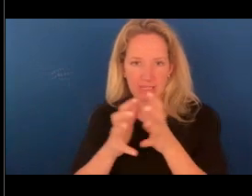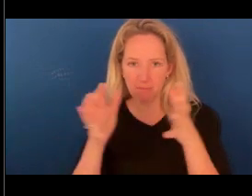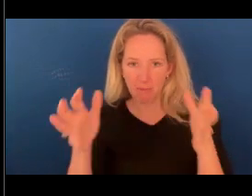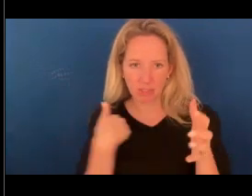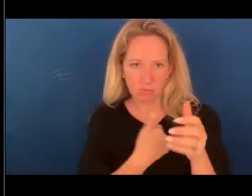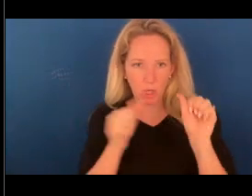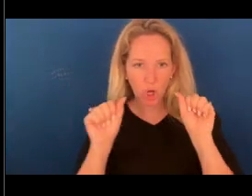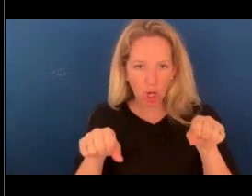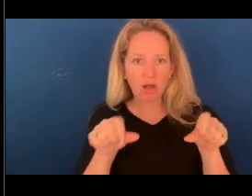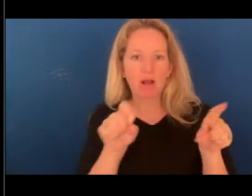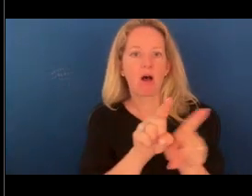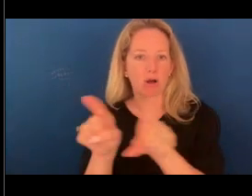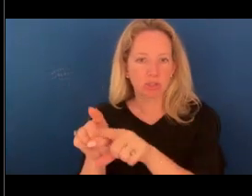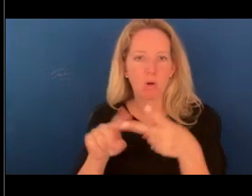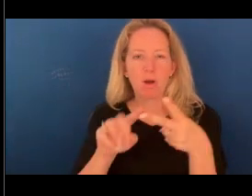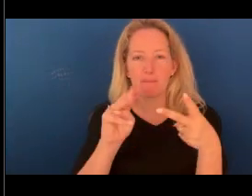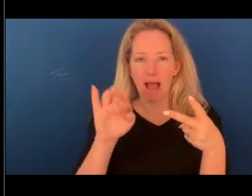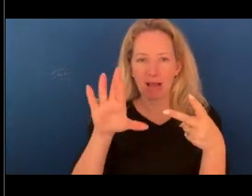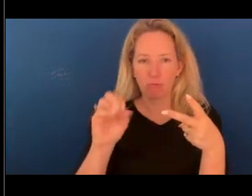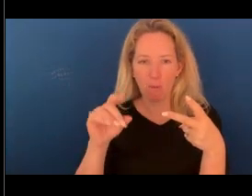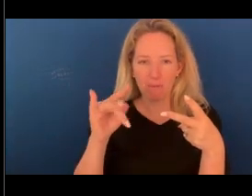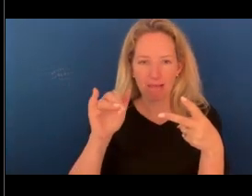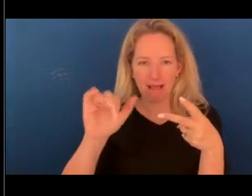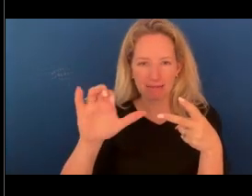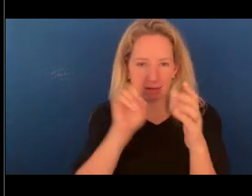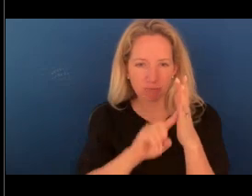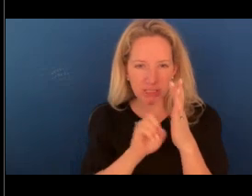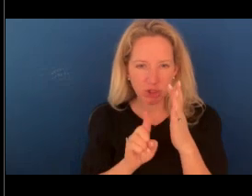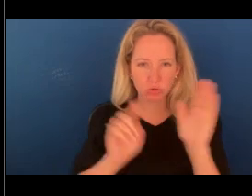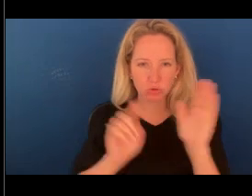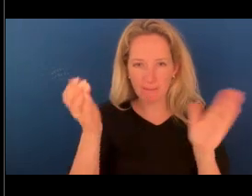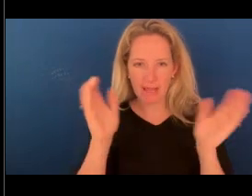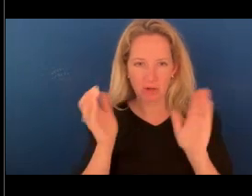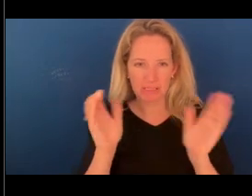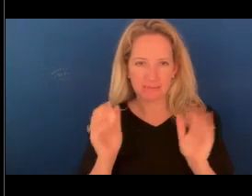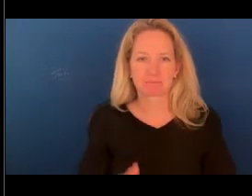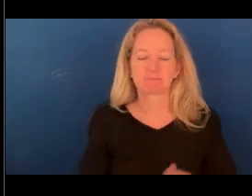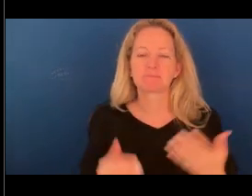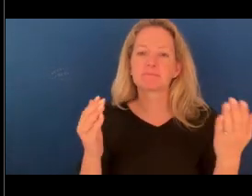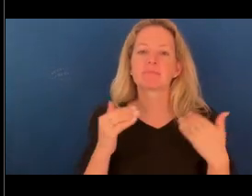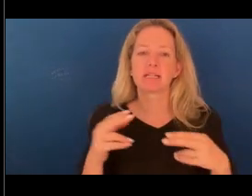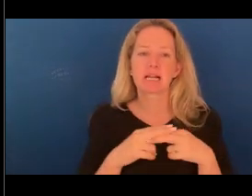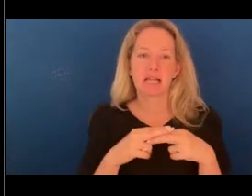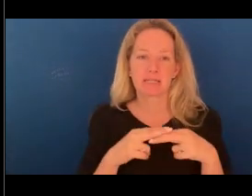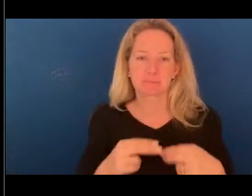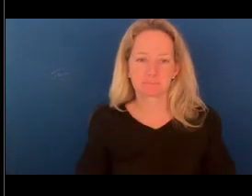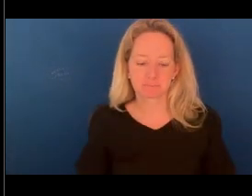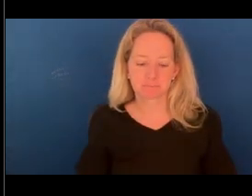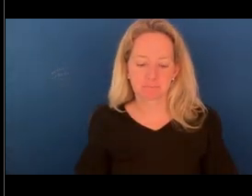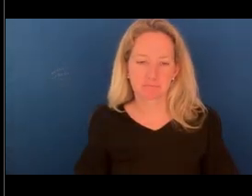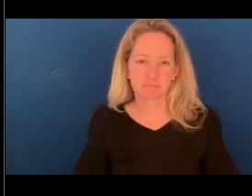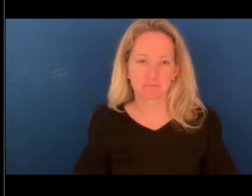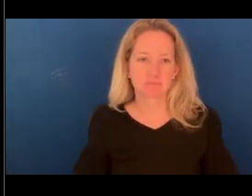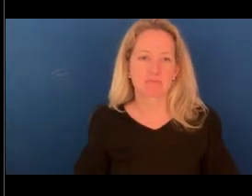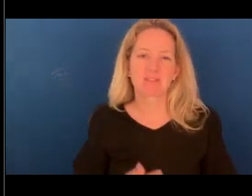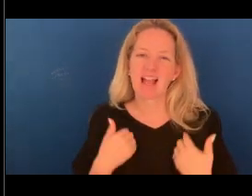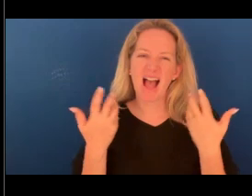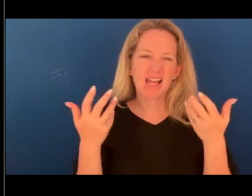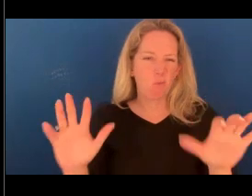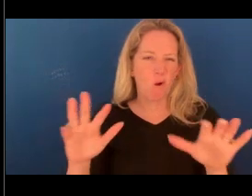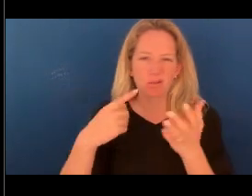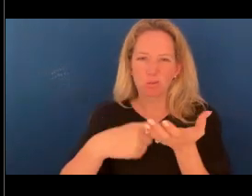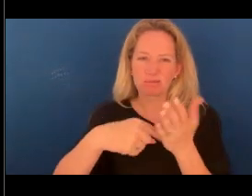do microplastic research and kind of do comparison. Next slide. So I'm not going to dwell on this that